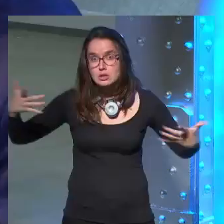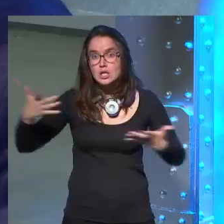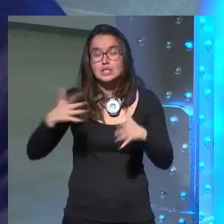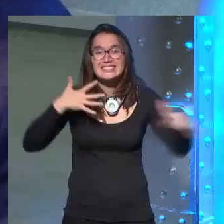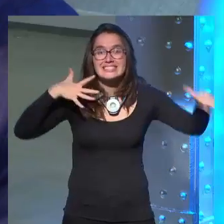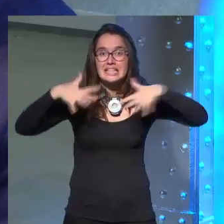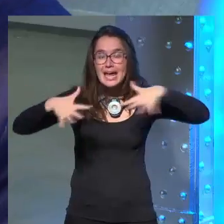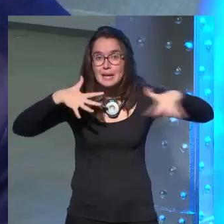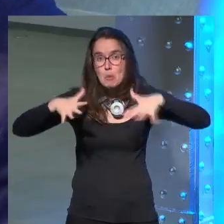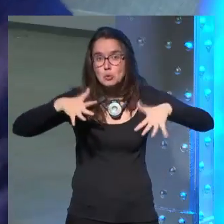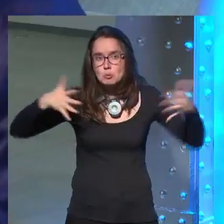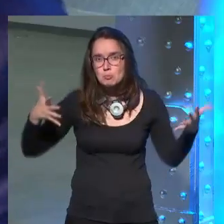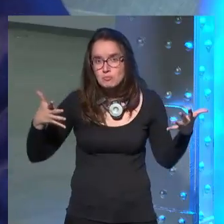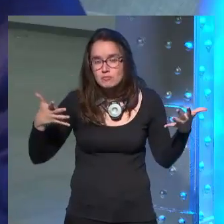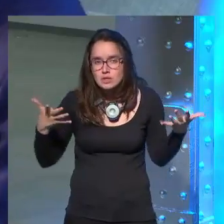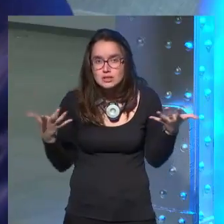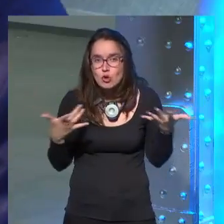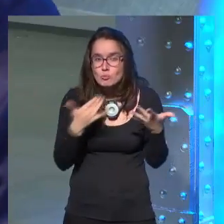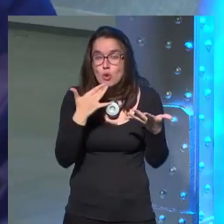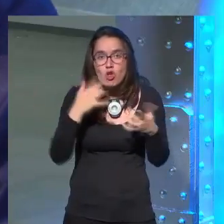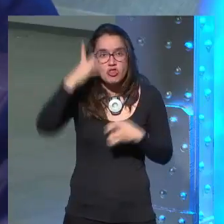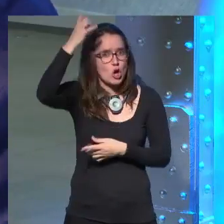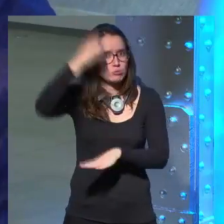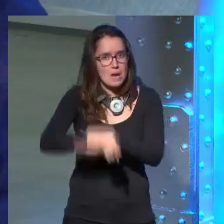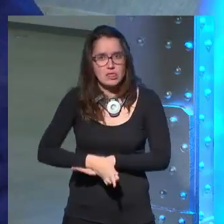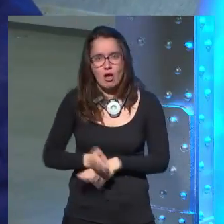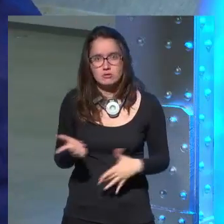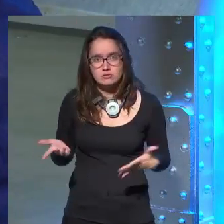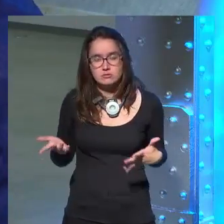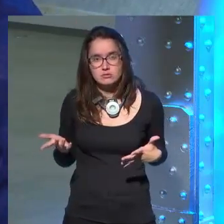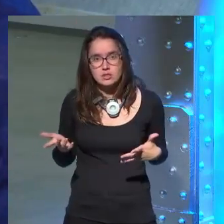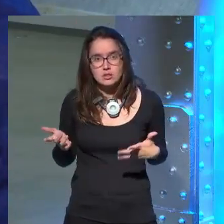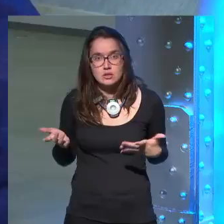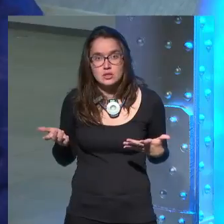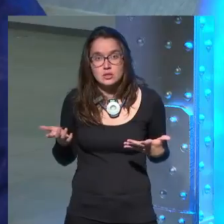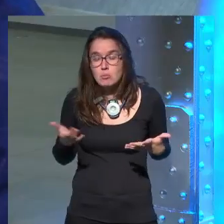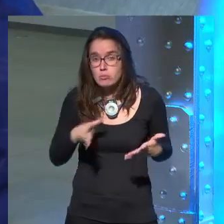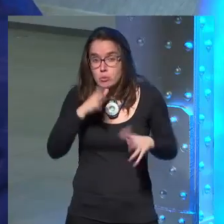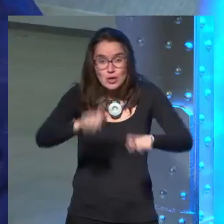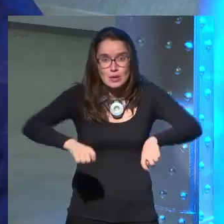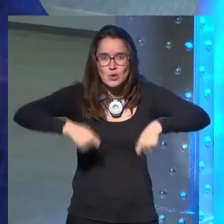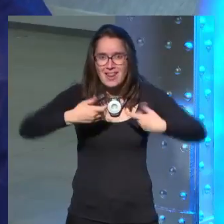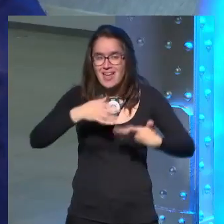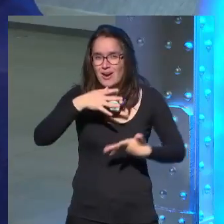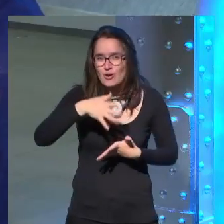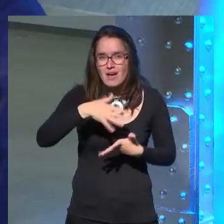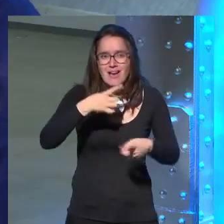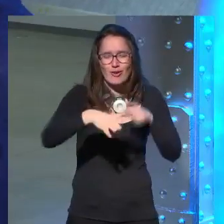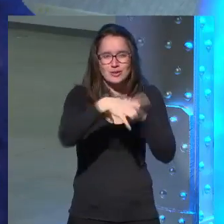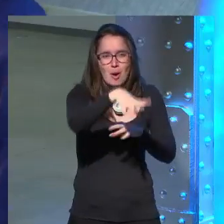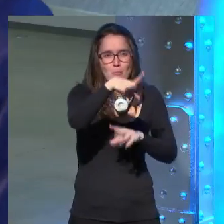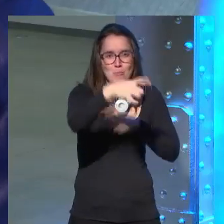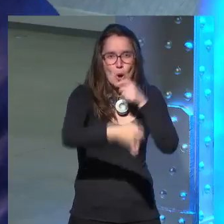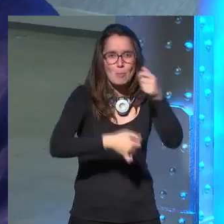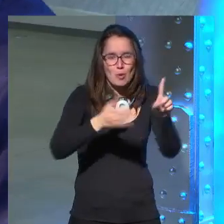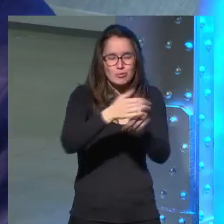earthquakes, they were acts of God. Now we understand the physics of those. So I think that there's a